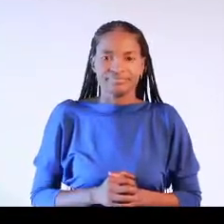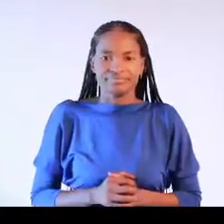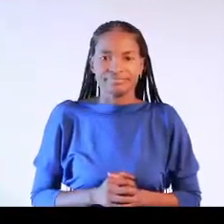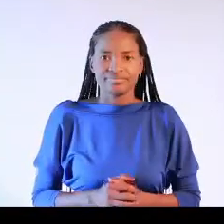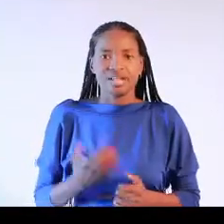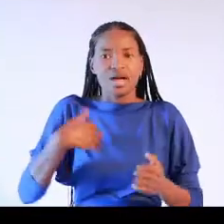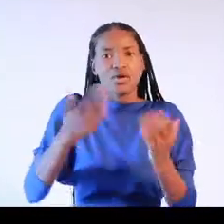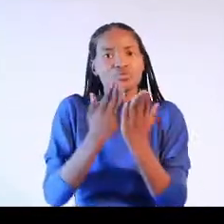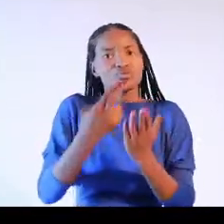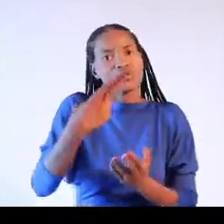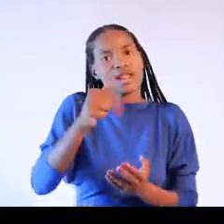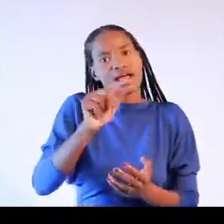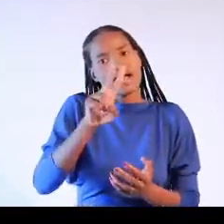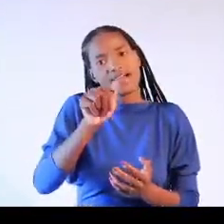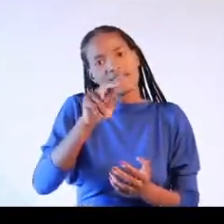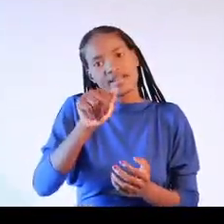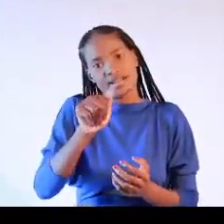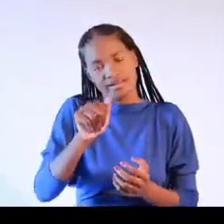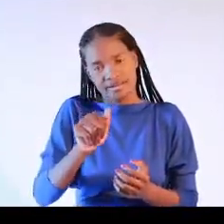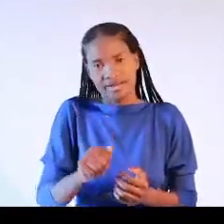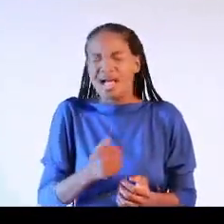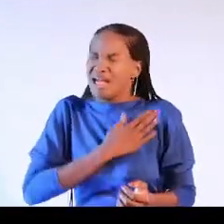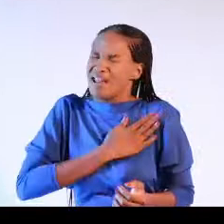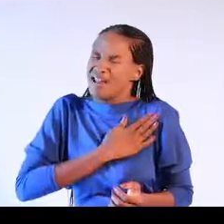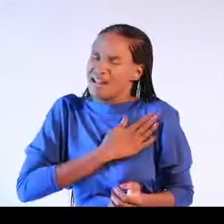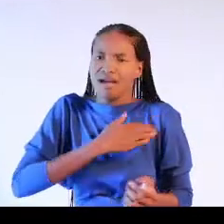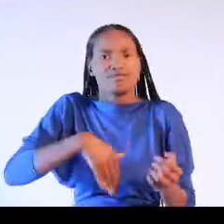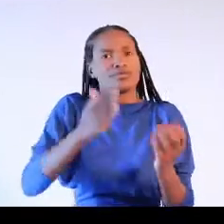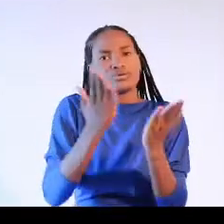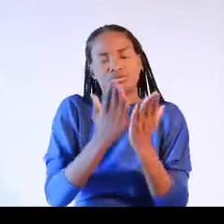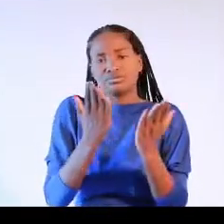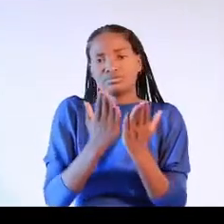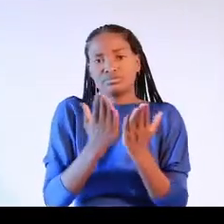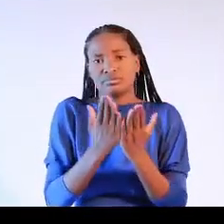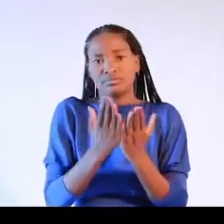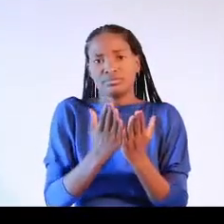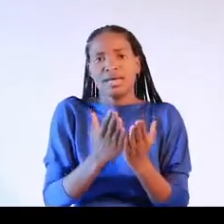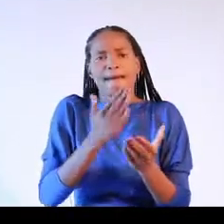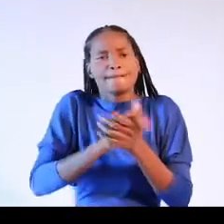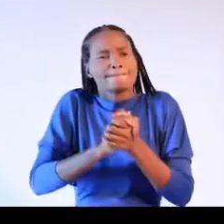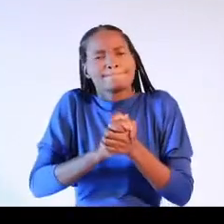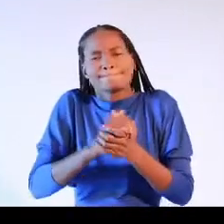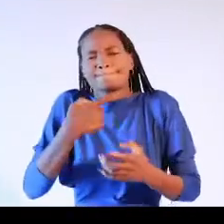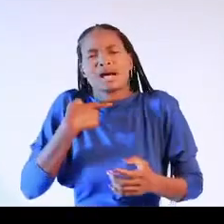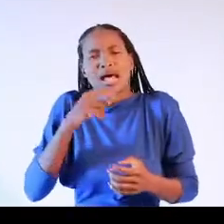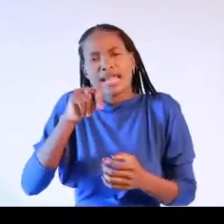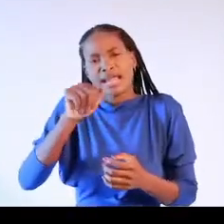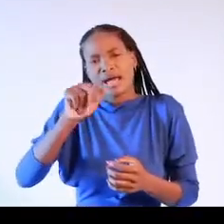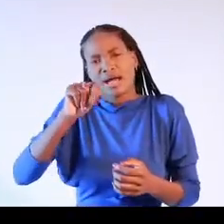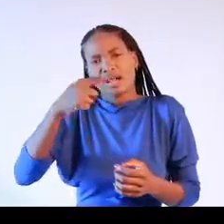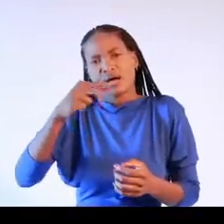I go to Havana Secondary School, I really love going to school. My best friend's name is Nangula,